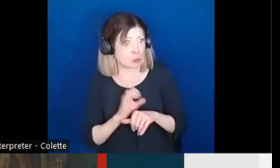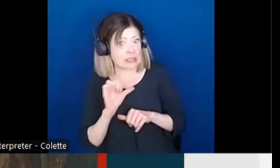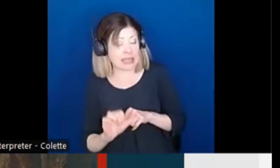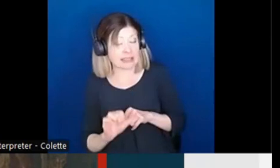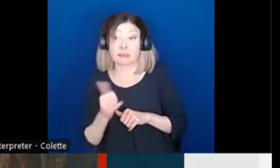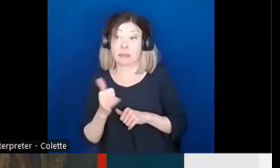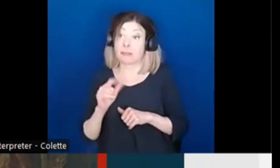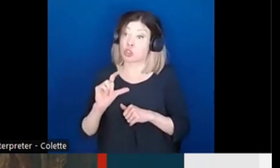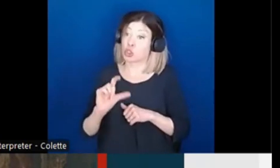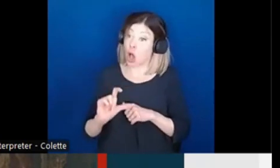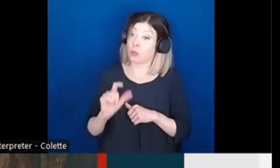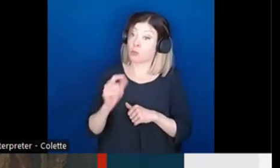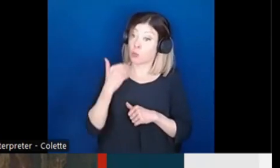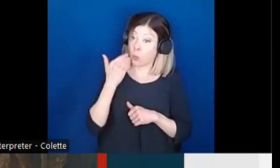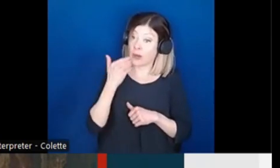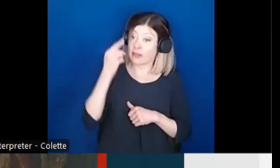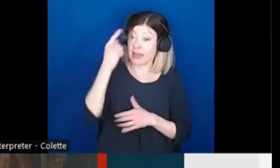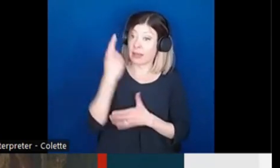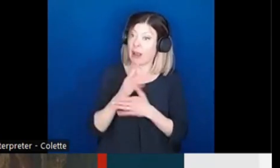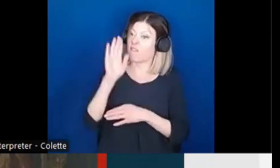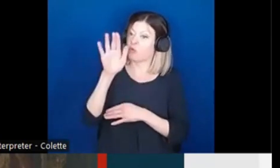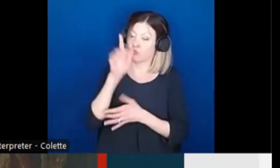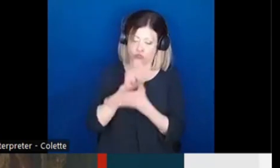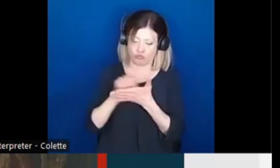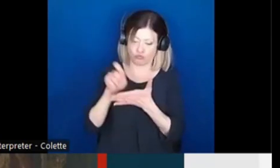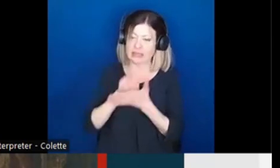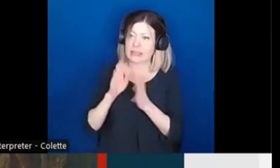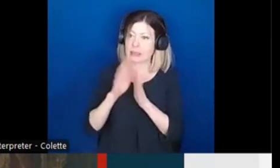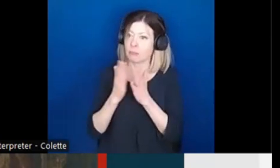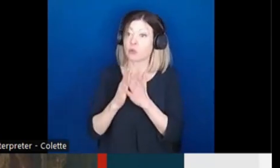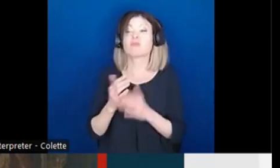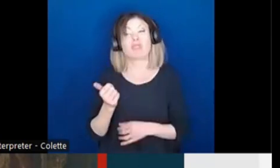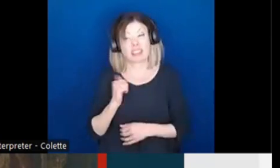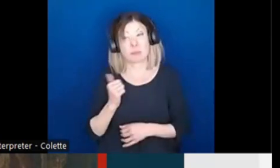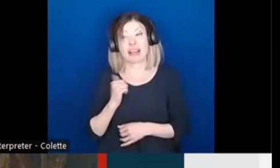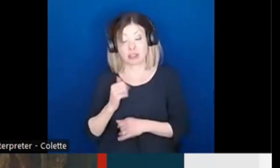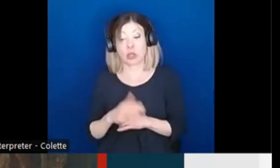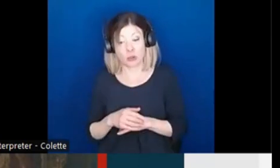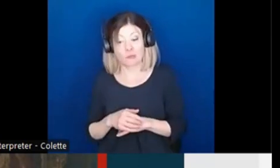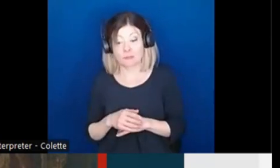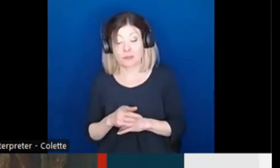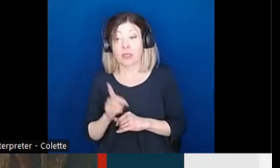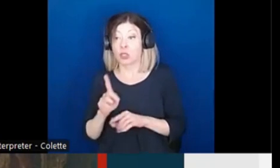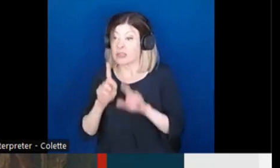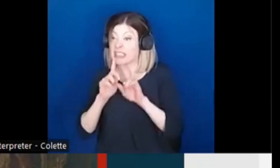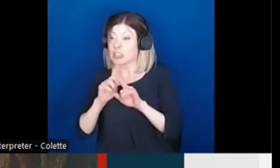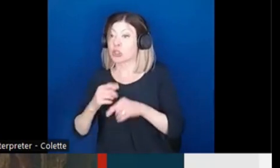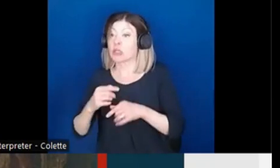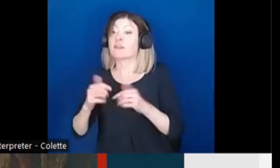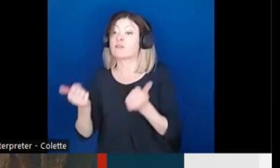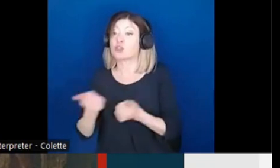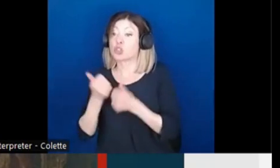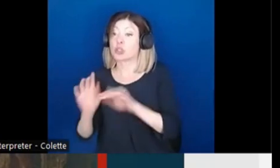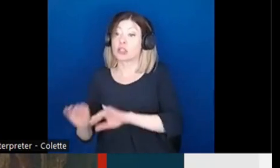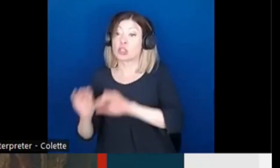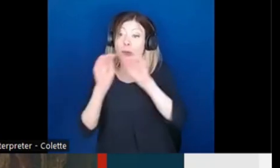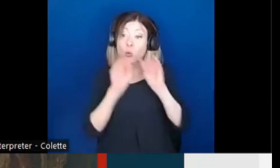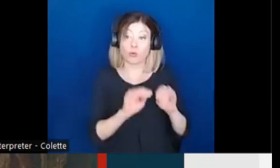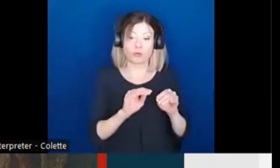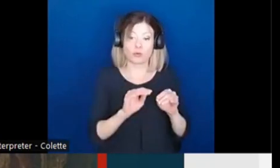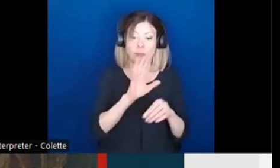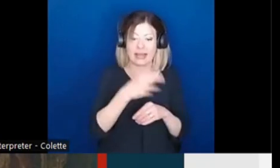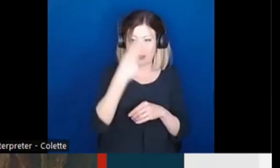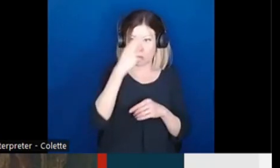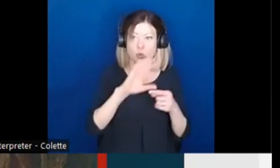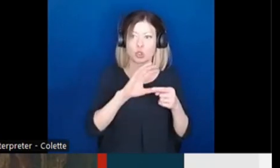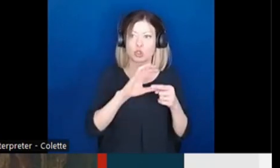one day? Probably. She went on from teaching to working as a governess at Stone Gap. This is an image a little